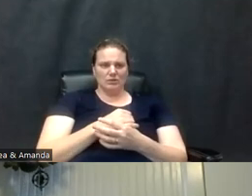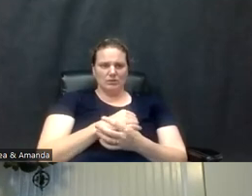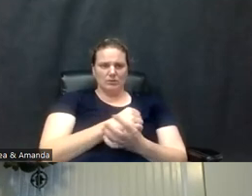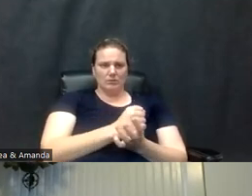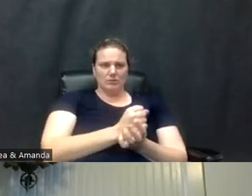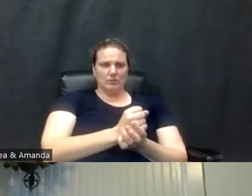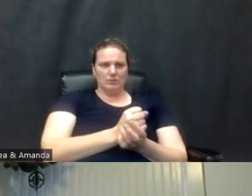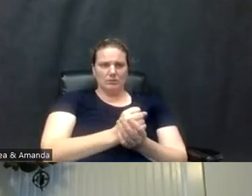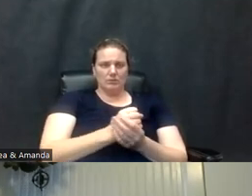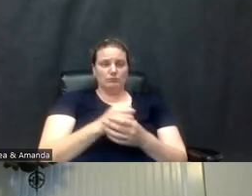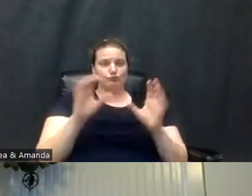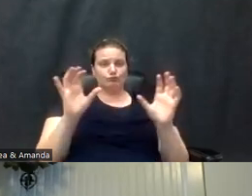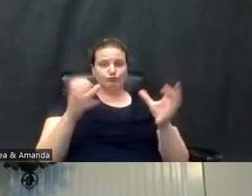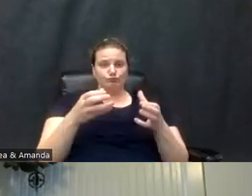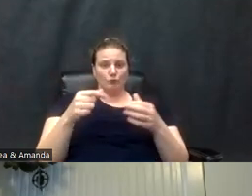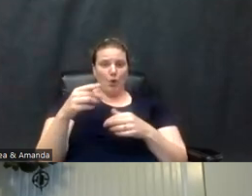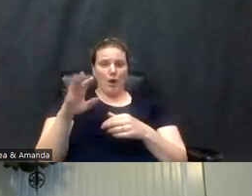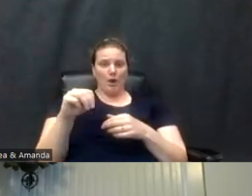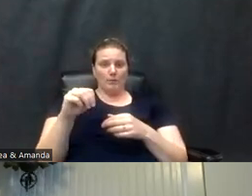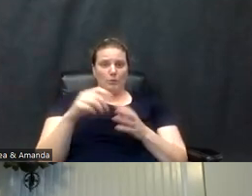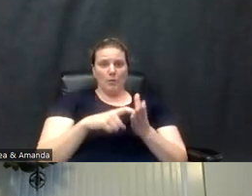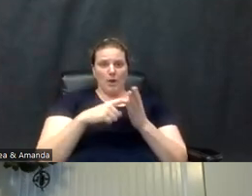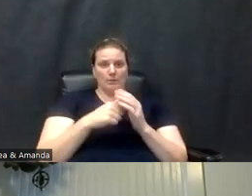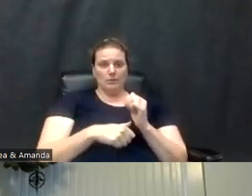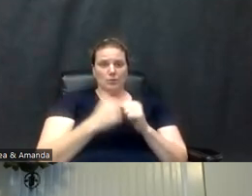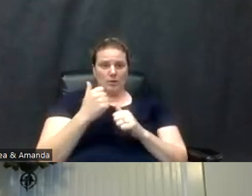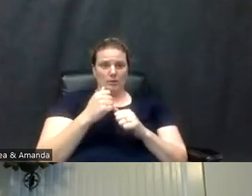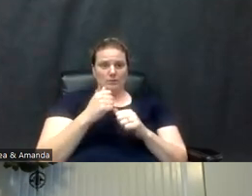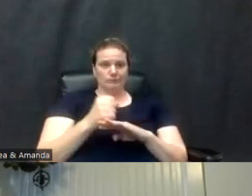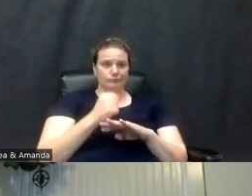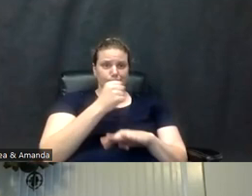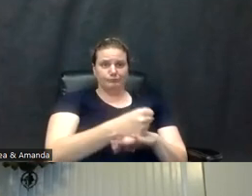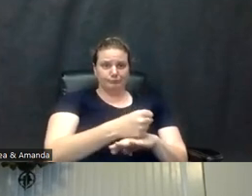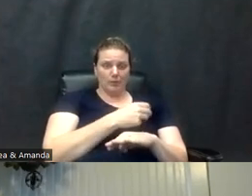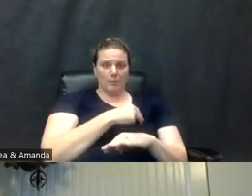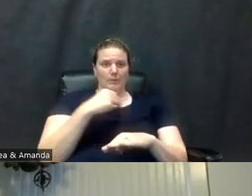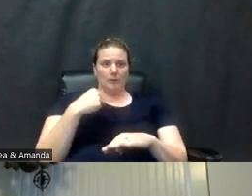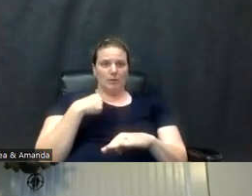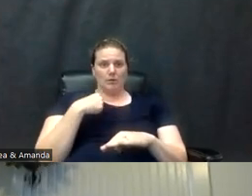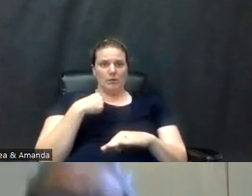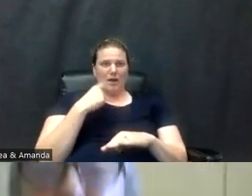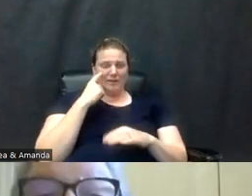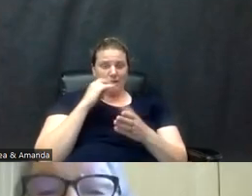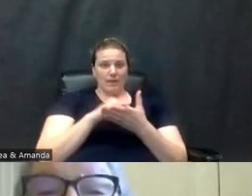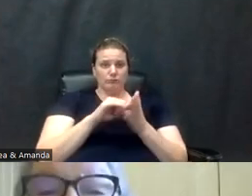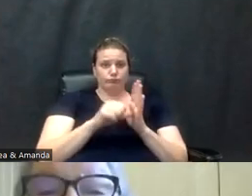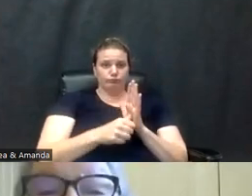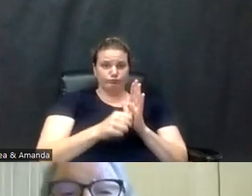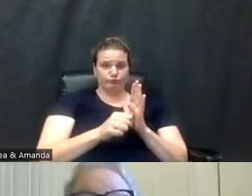They have a quorum requirement of a majority of appointed members. So I think I just highlight